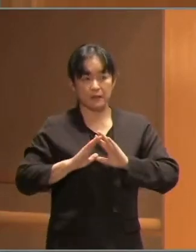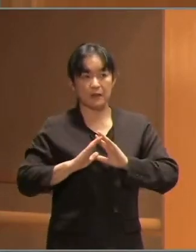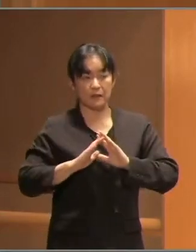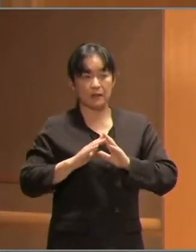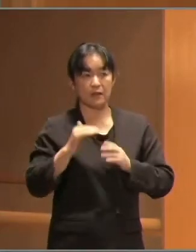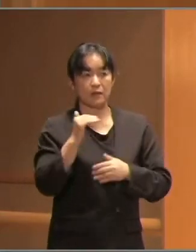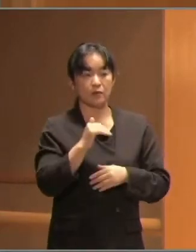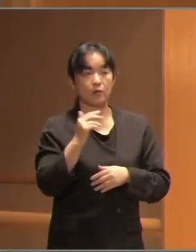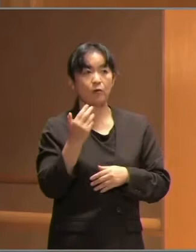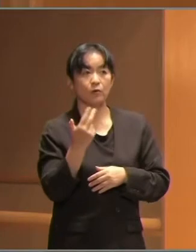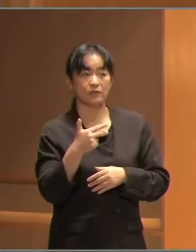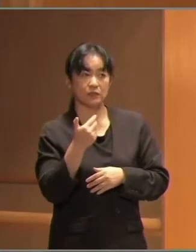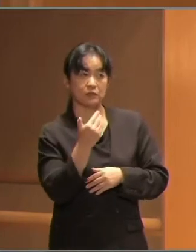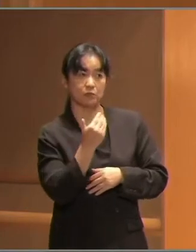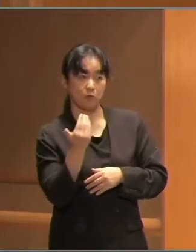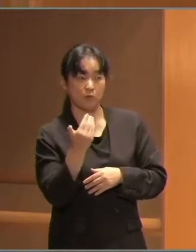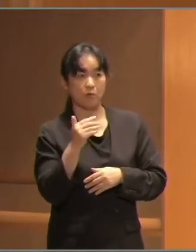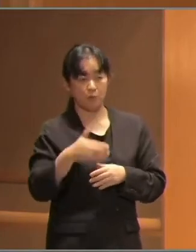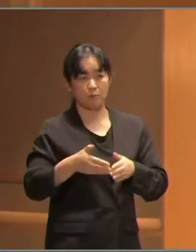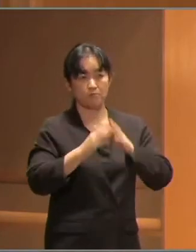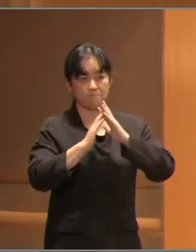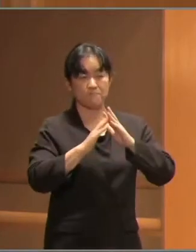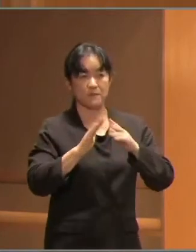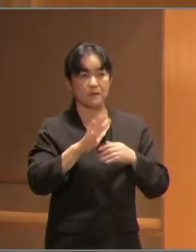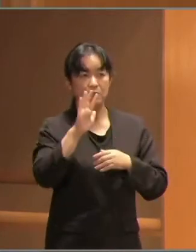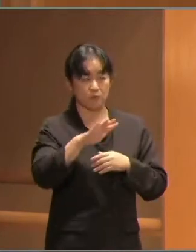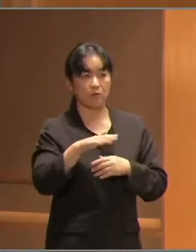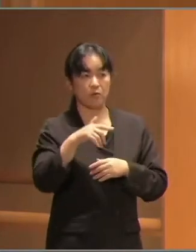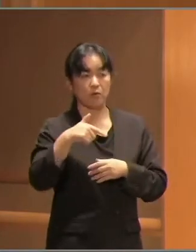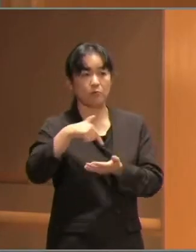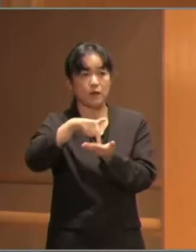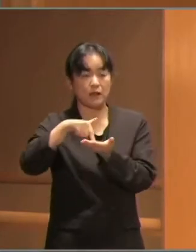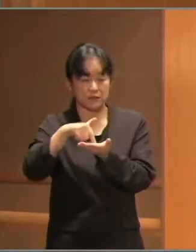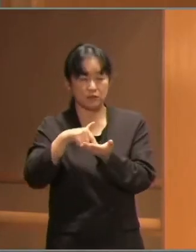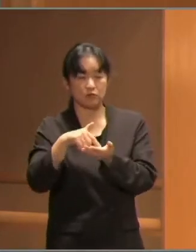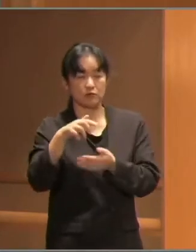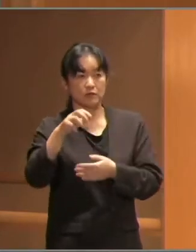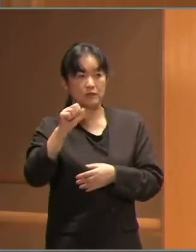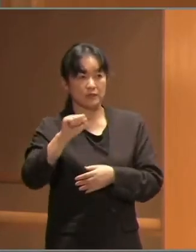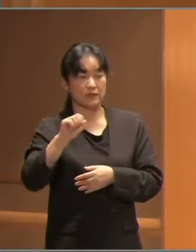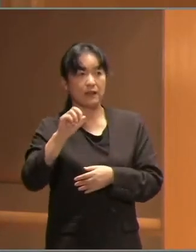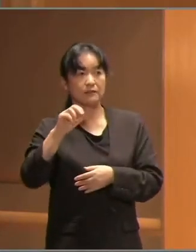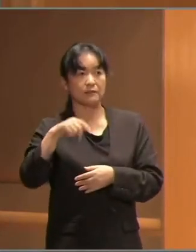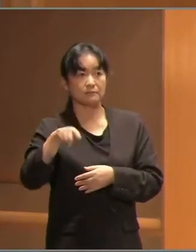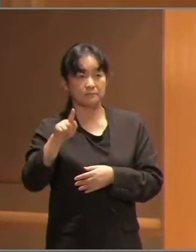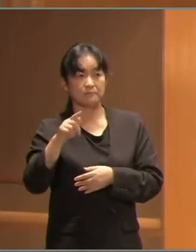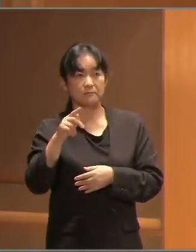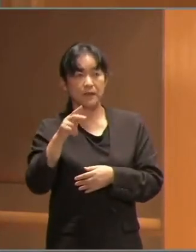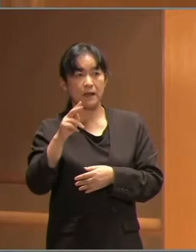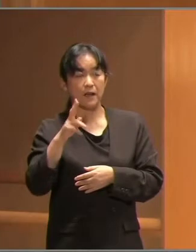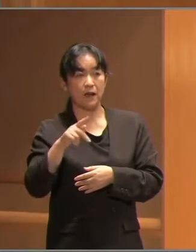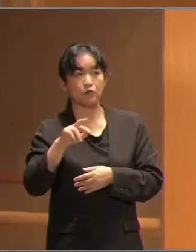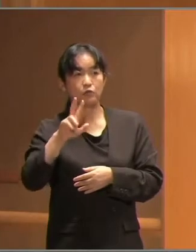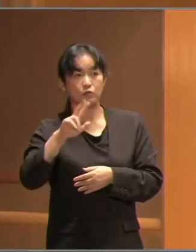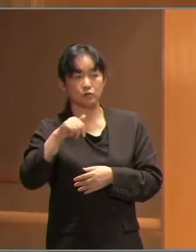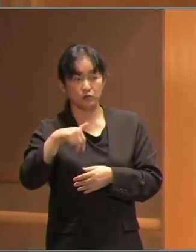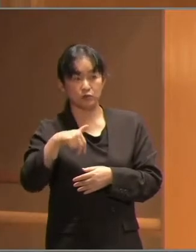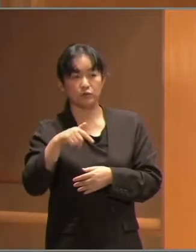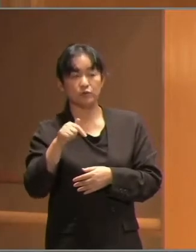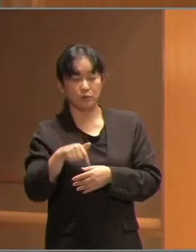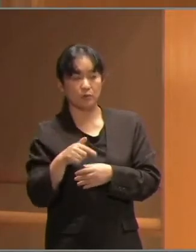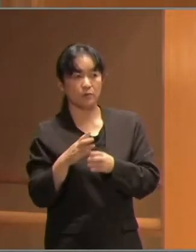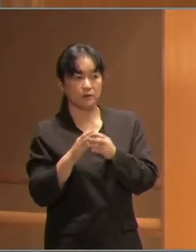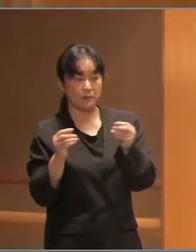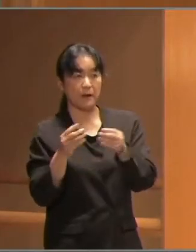mill, Koshi no Kigami Kobo, in 2016, as part of a new attempt of the Japan House project in São